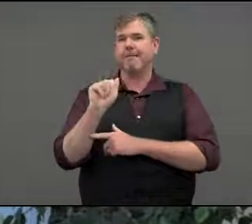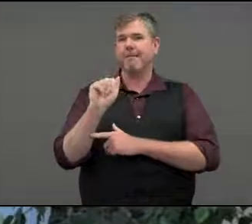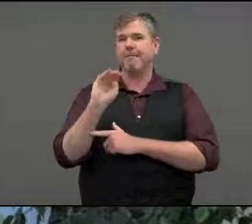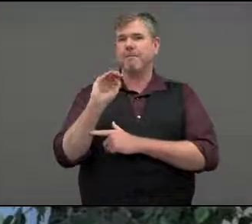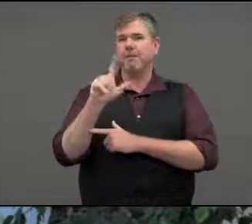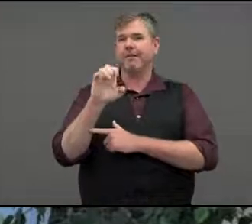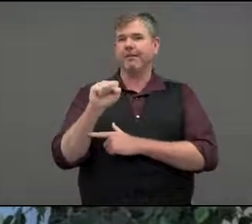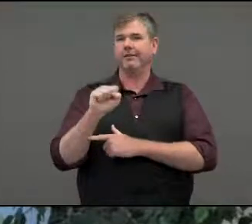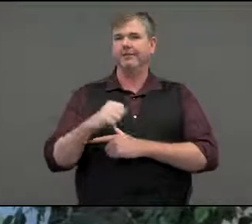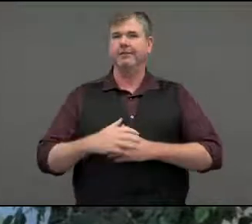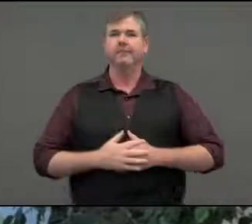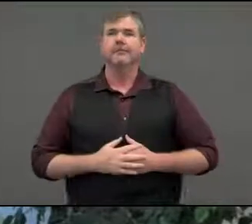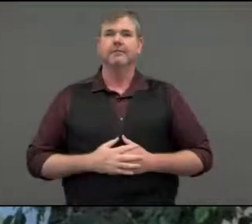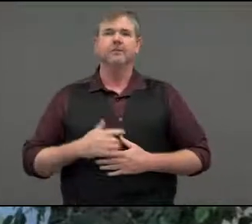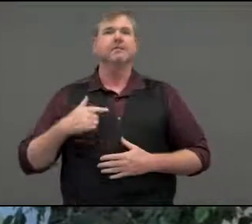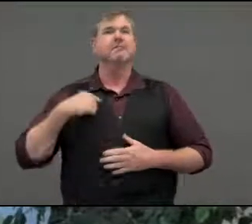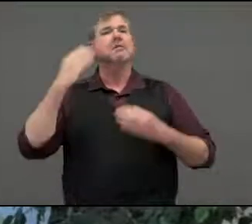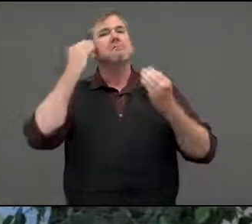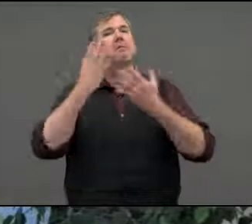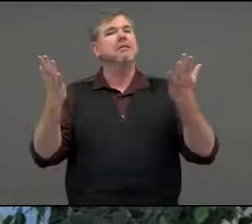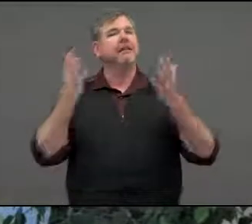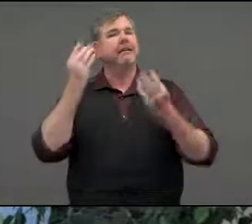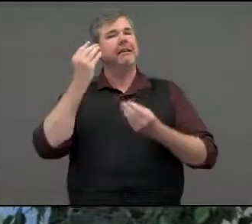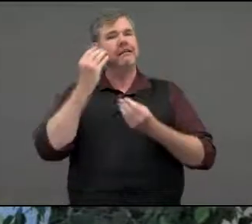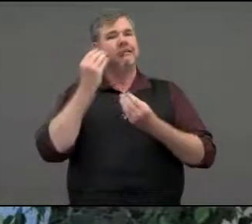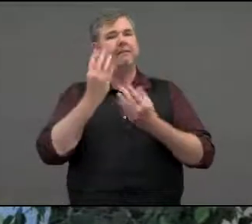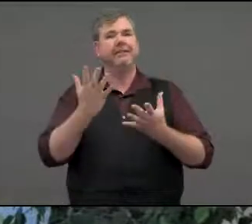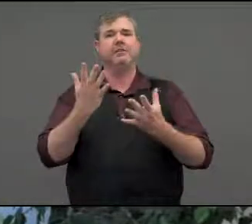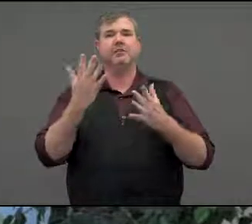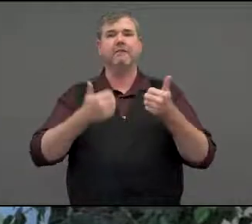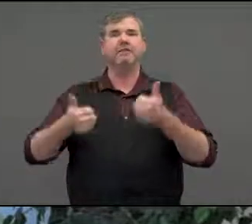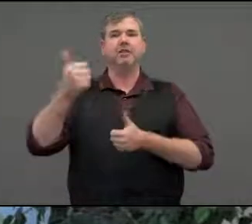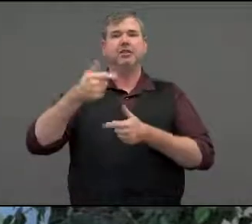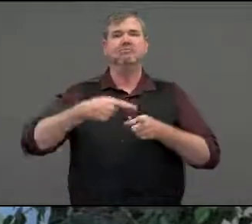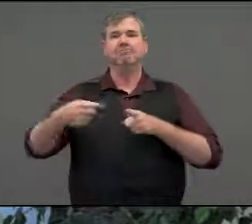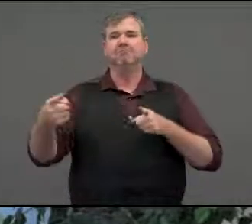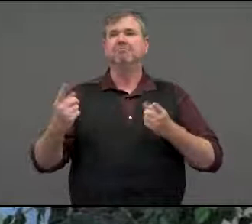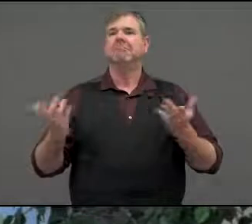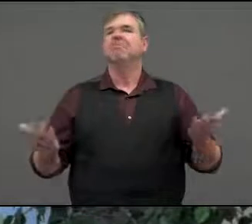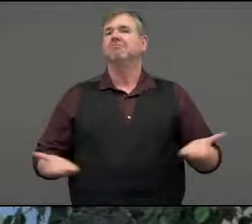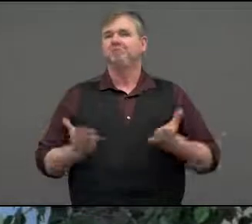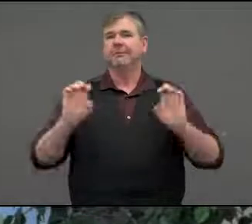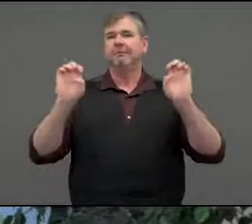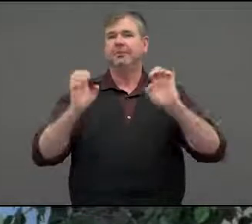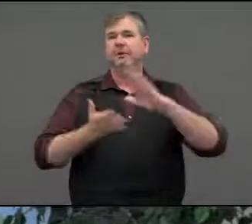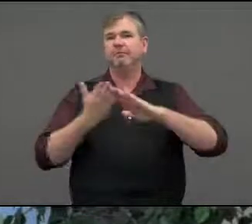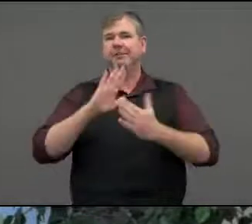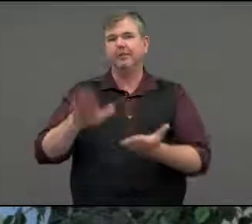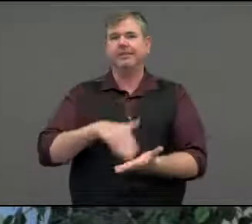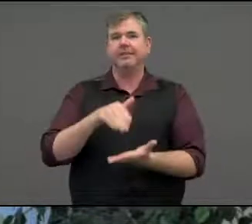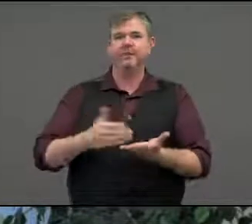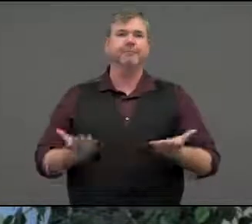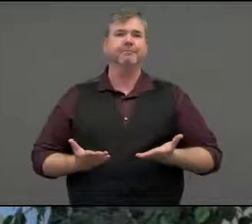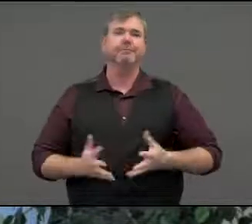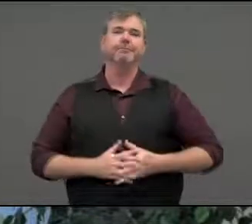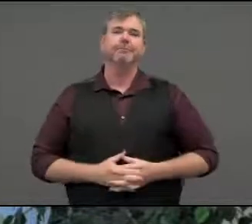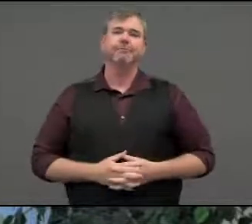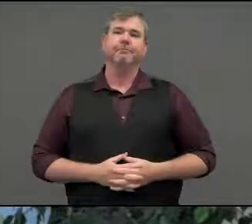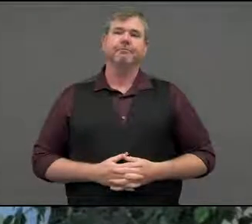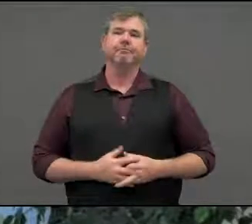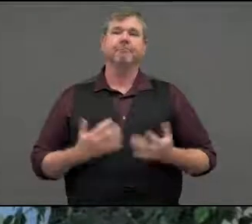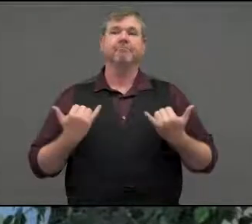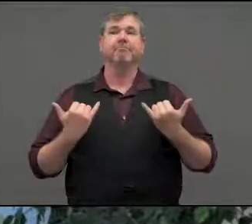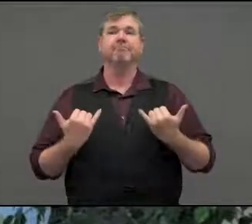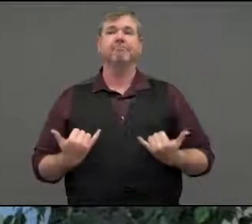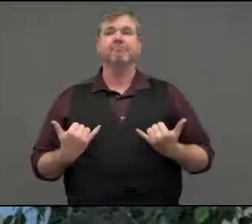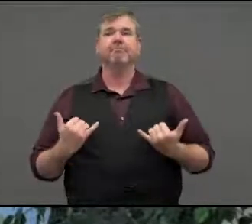Officer here with the Emergency Operations Center. And today we're going to be spending some time answering some